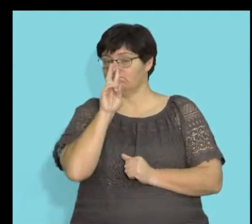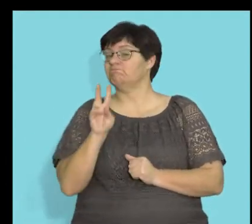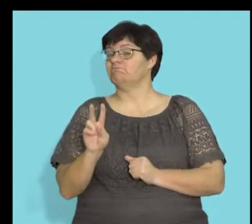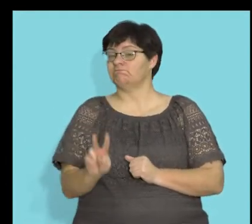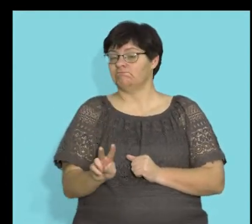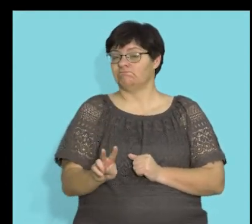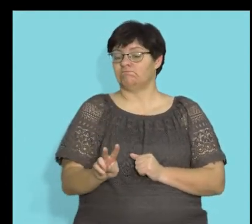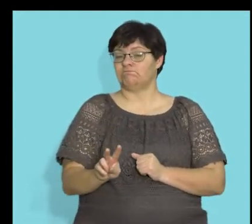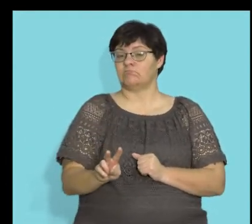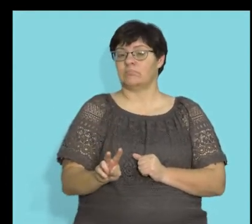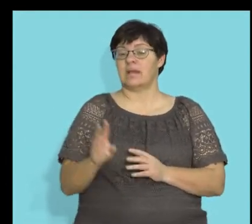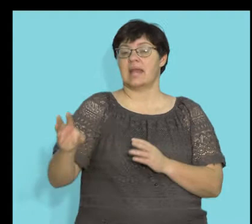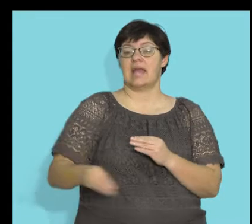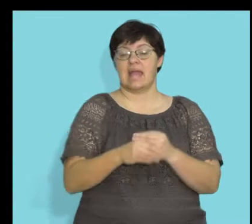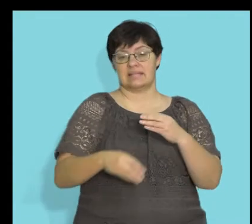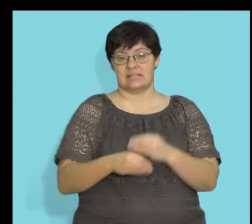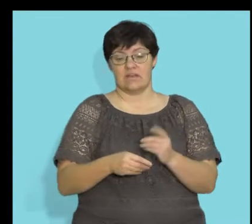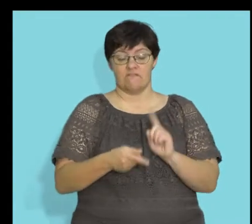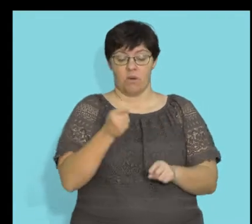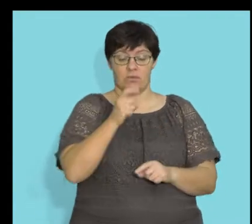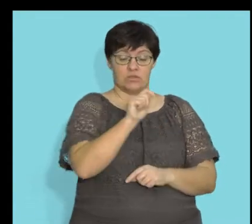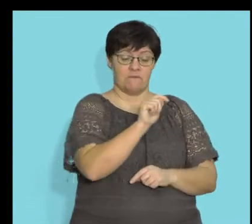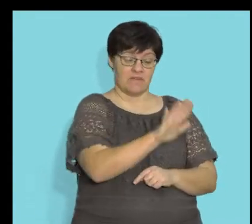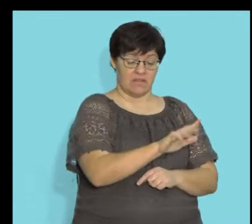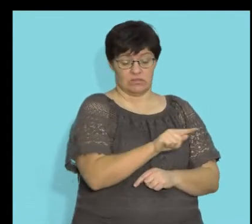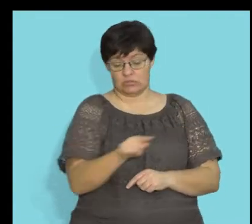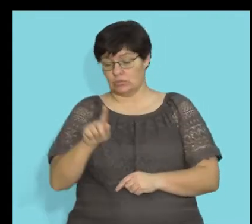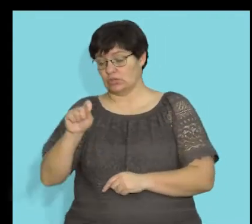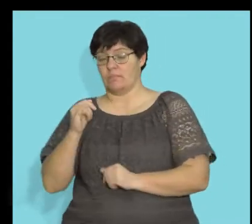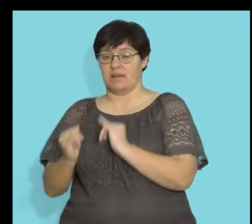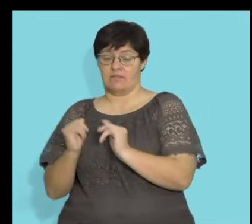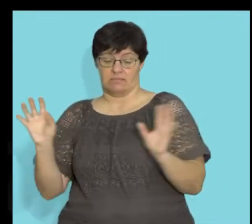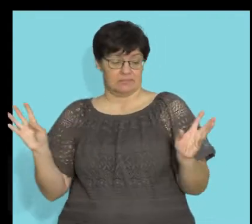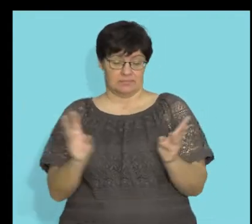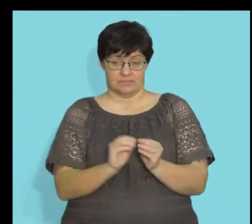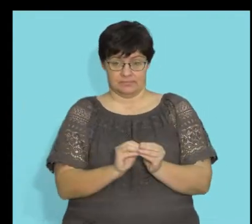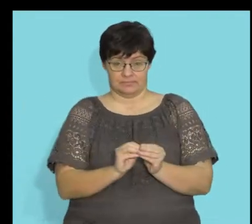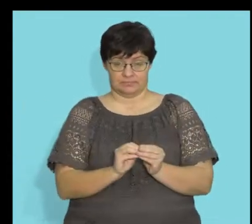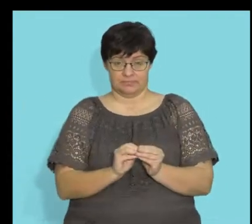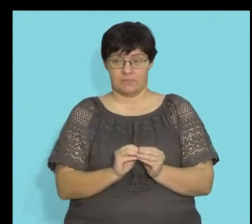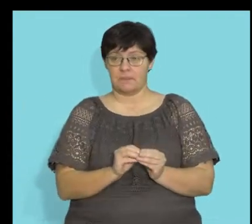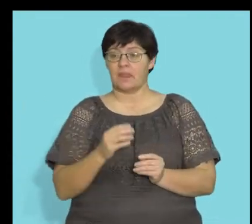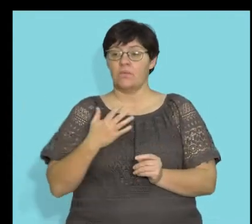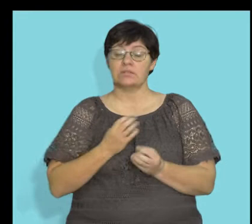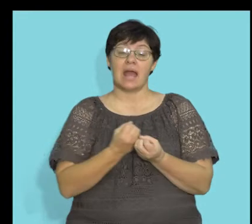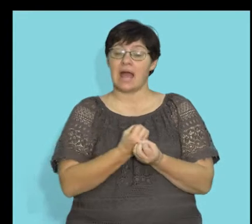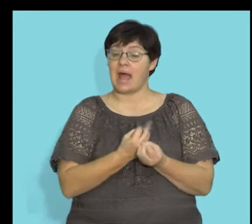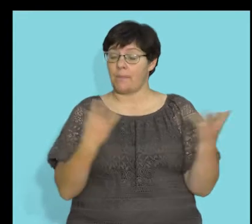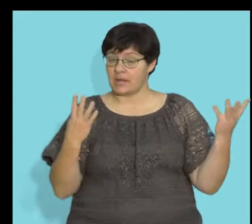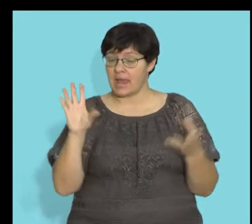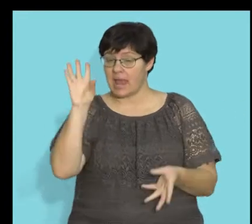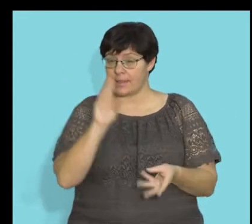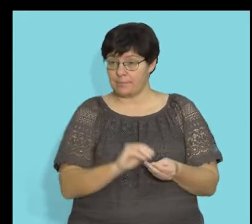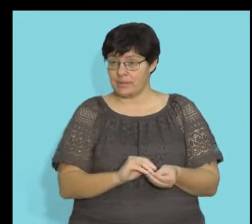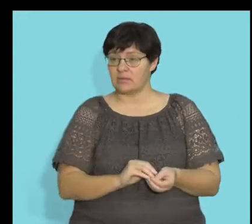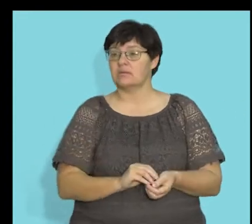can see that we have added from term 5 to term 11. And if I want to see how many terms